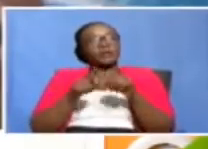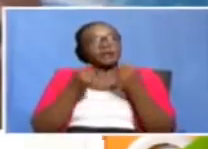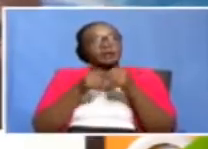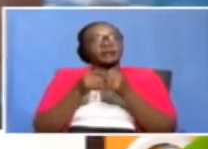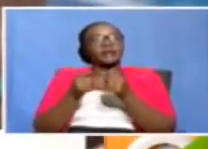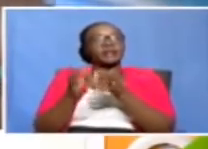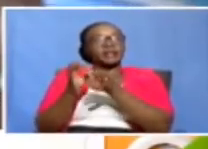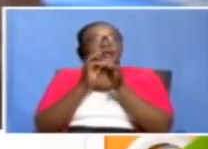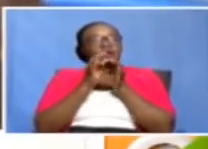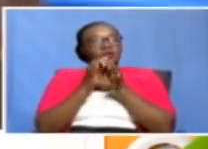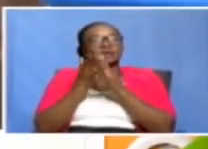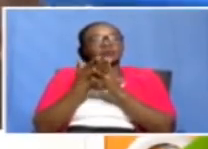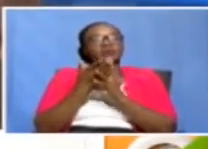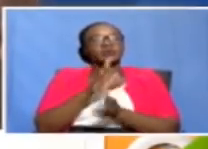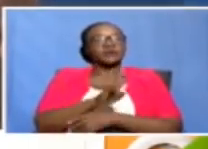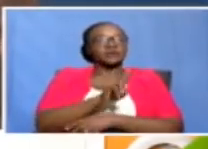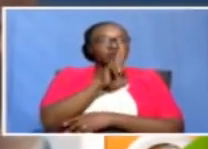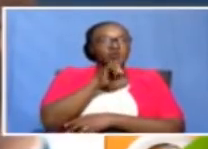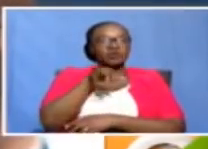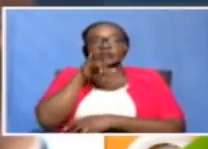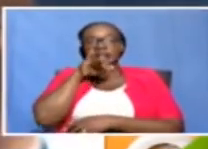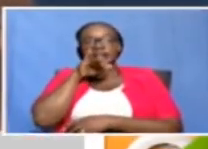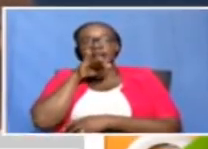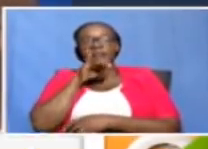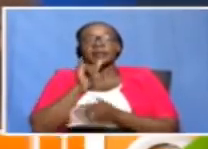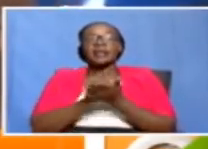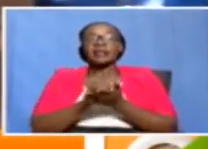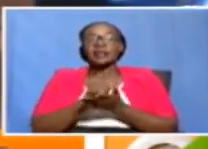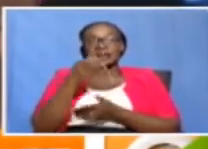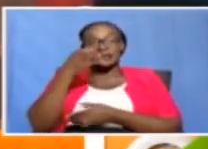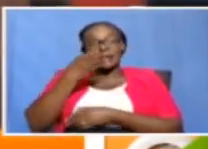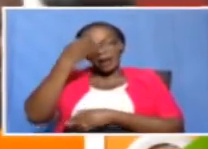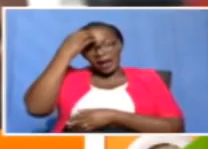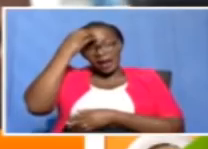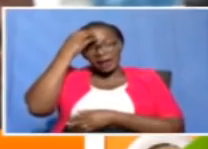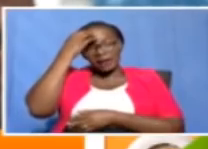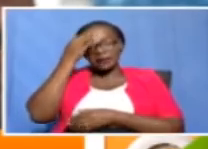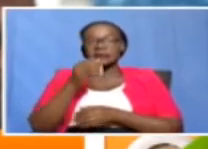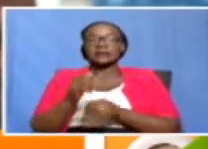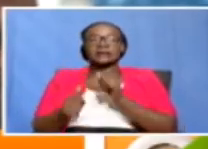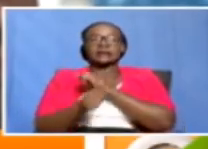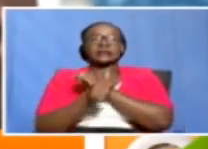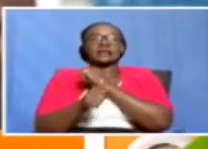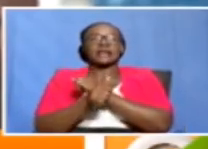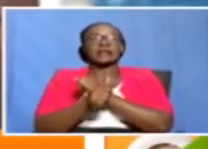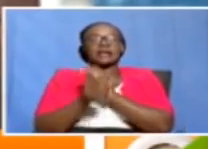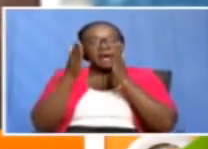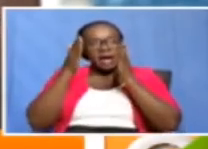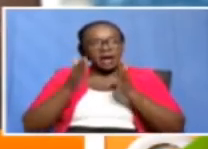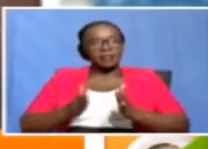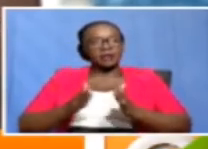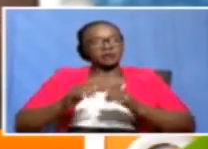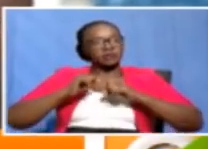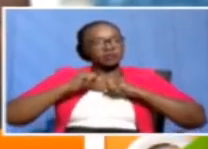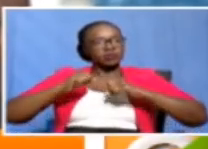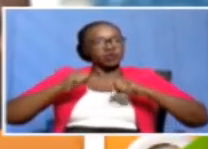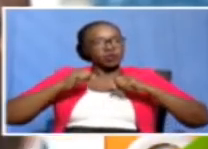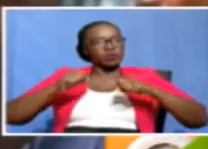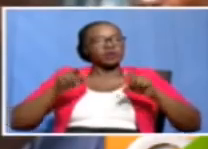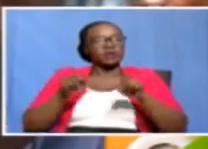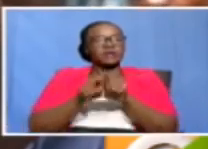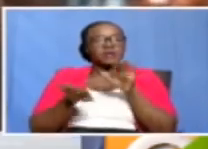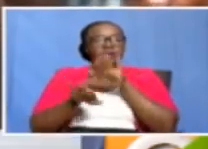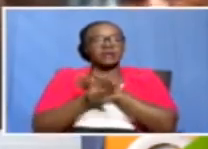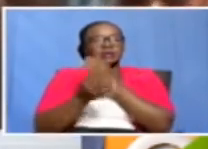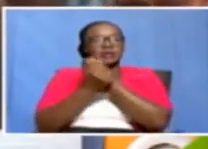is very dangerous for that kind of anger to be associated with somebody of the caliber and standard of the deputy president of a country.